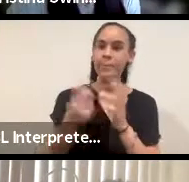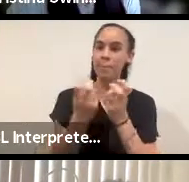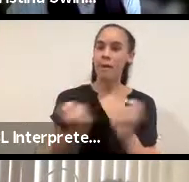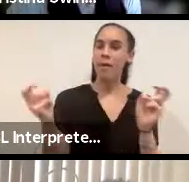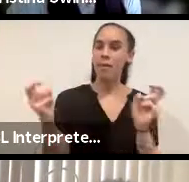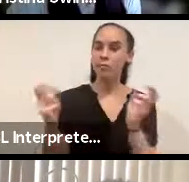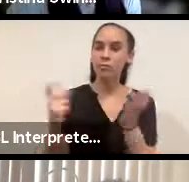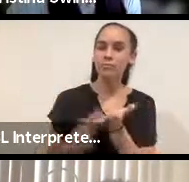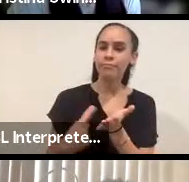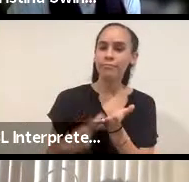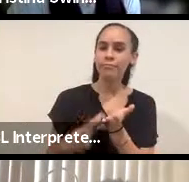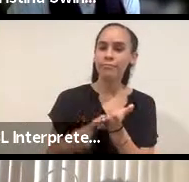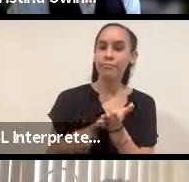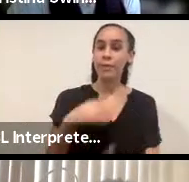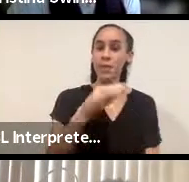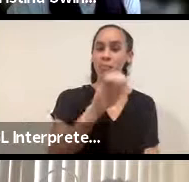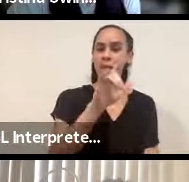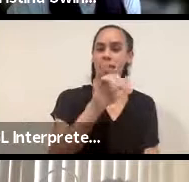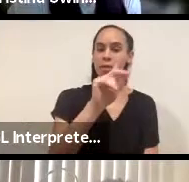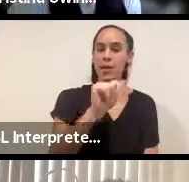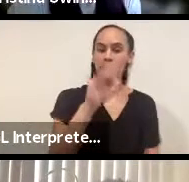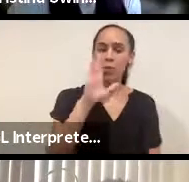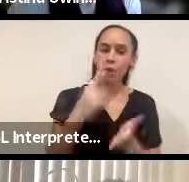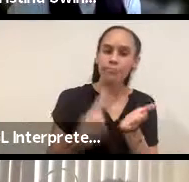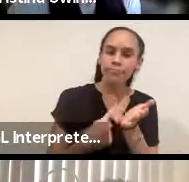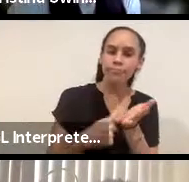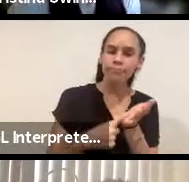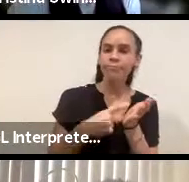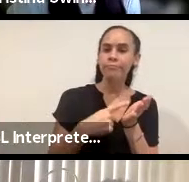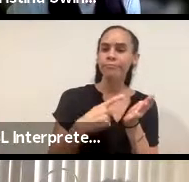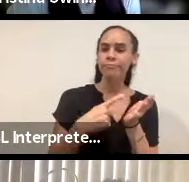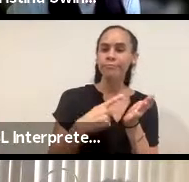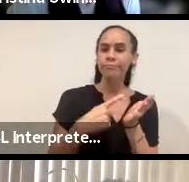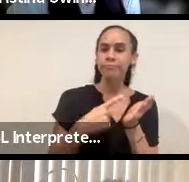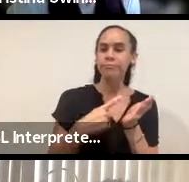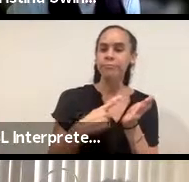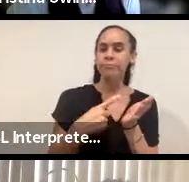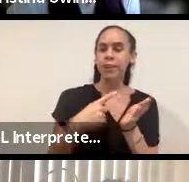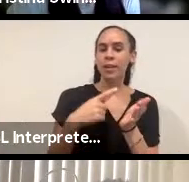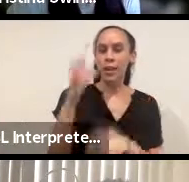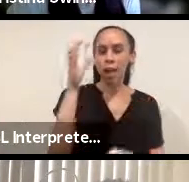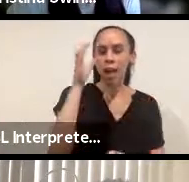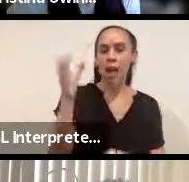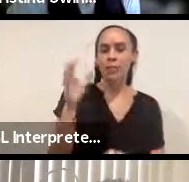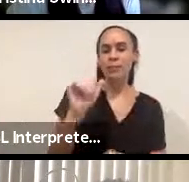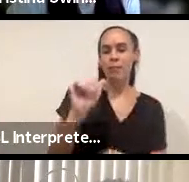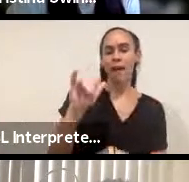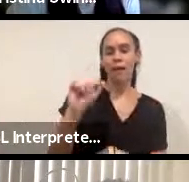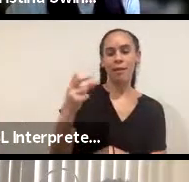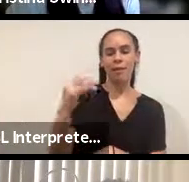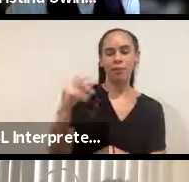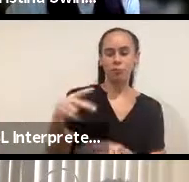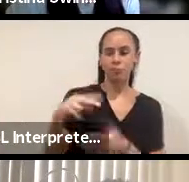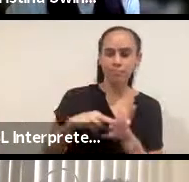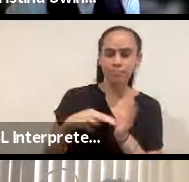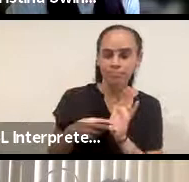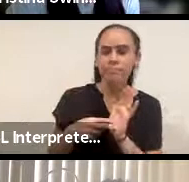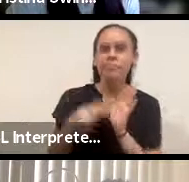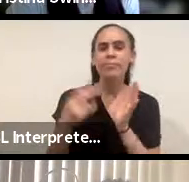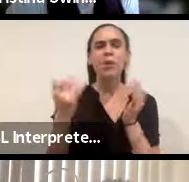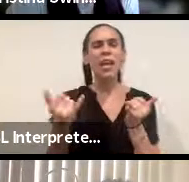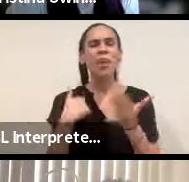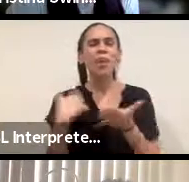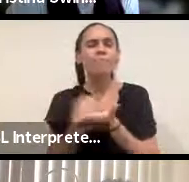be leading on the concept of allyship. But I just want to take a few moments now to spend some time chatting with Melinda a